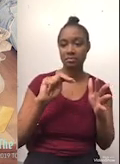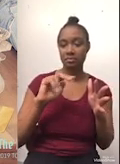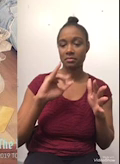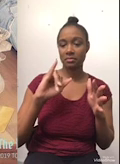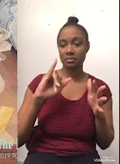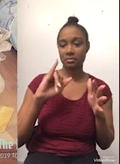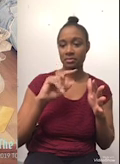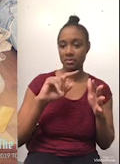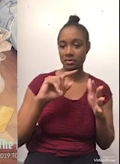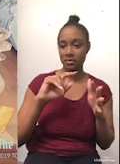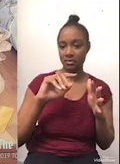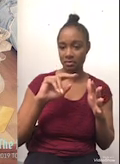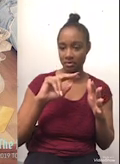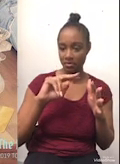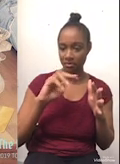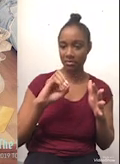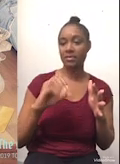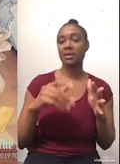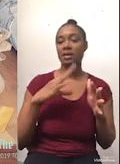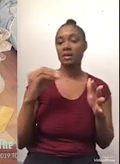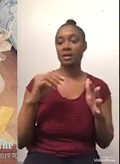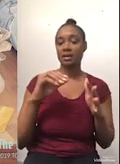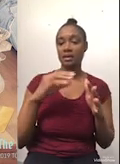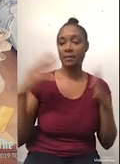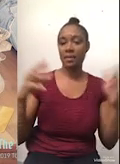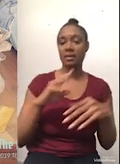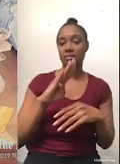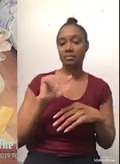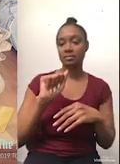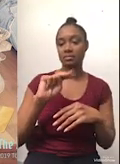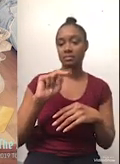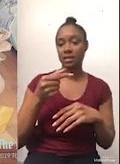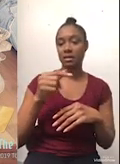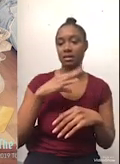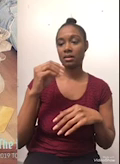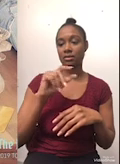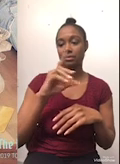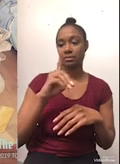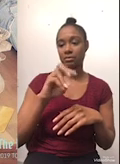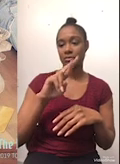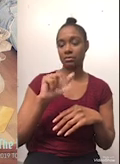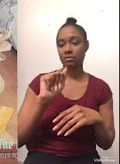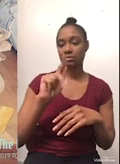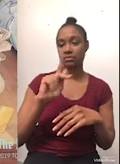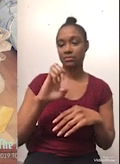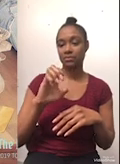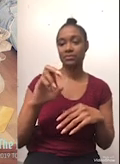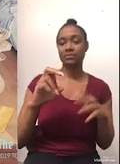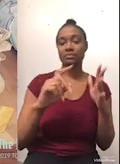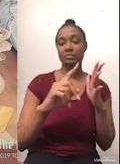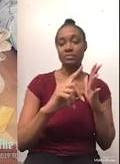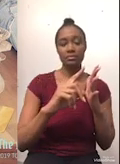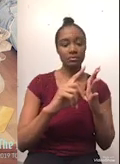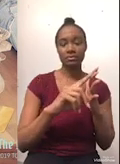Michael Jackson. I learned a lot from watching him perform and I aspire to be like him. Beetle,